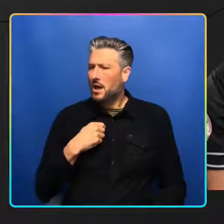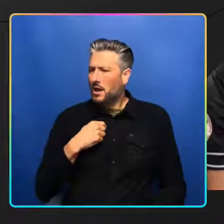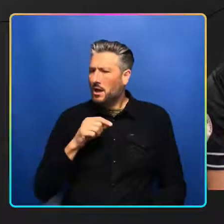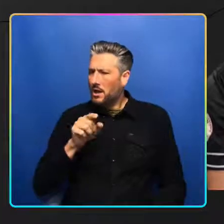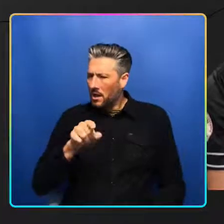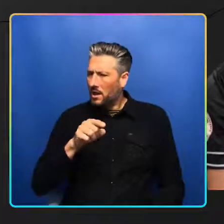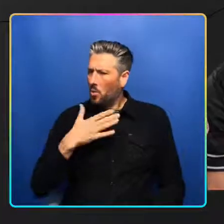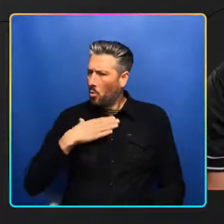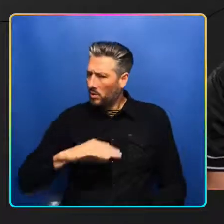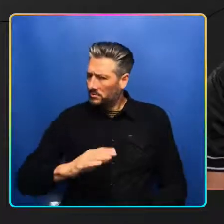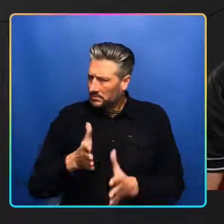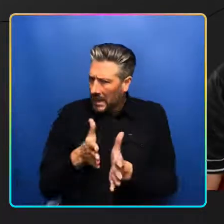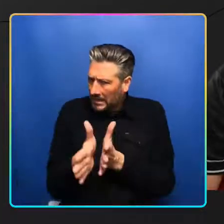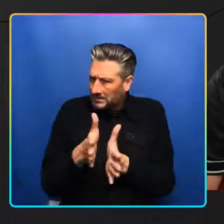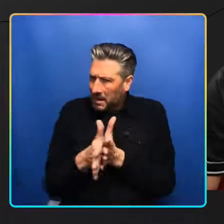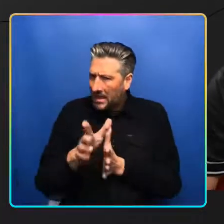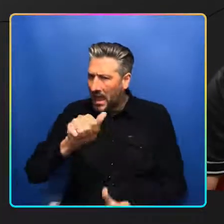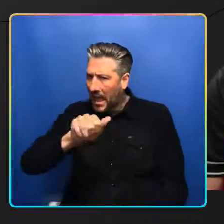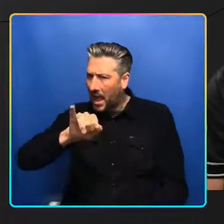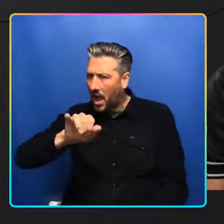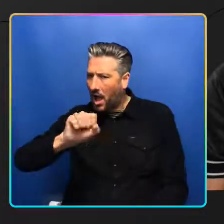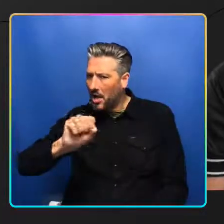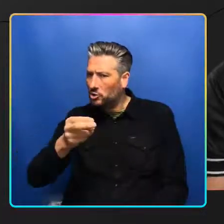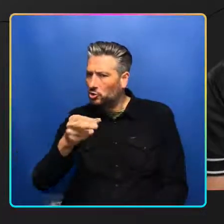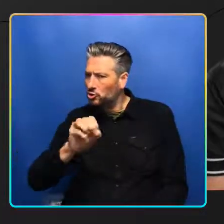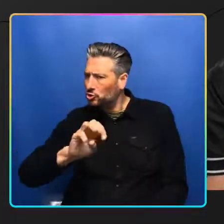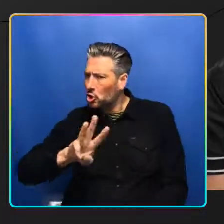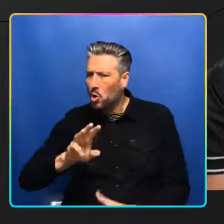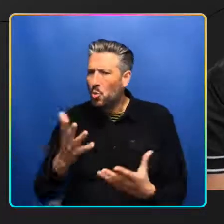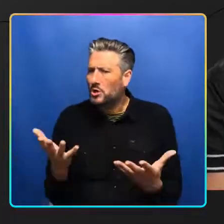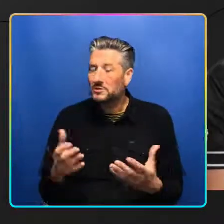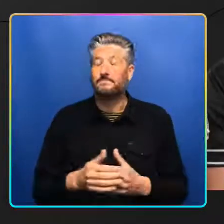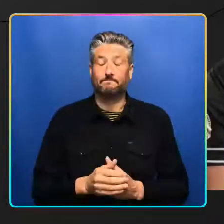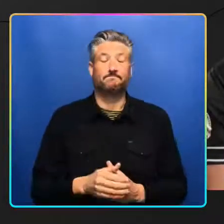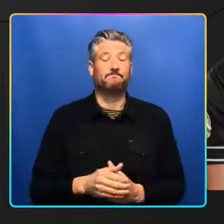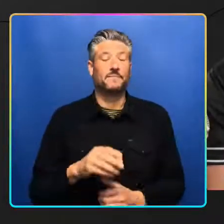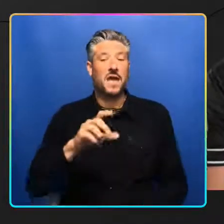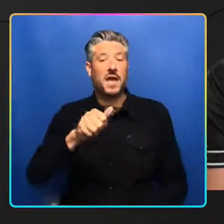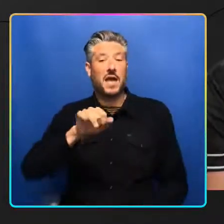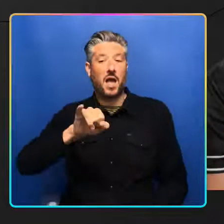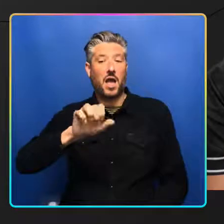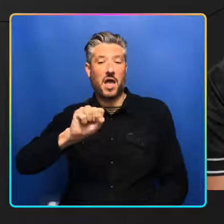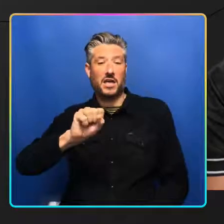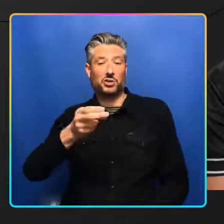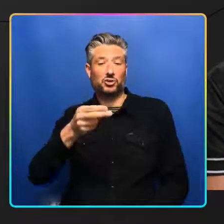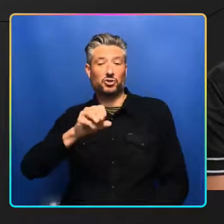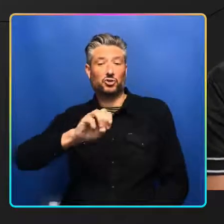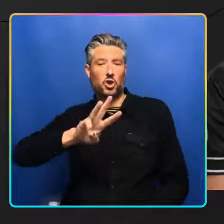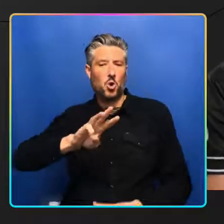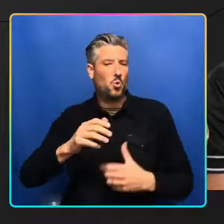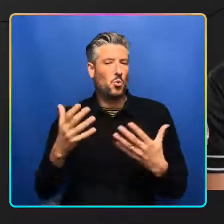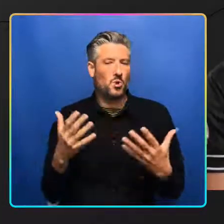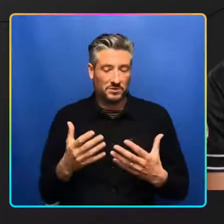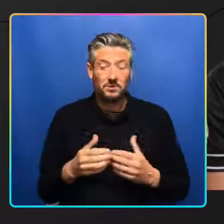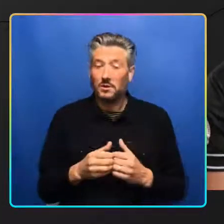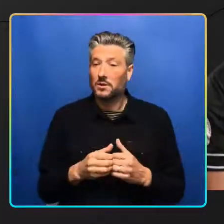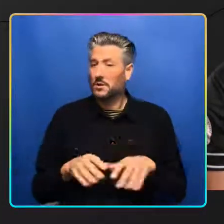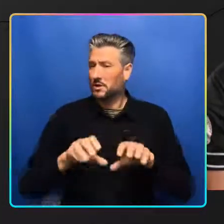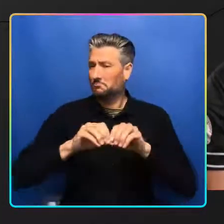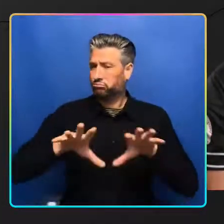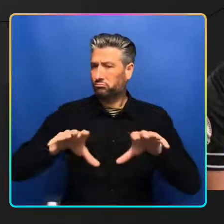about that? Oh yeah, absolutely. The AI show is a show that is aired on Learn TV